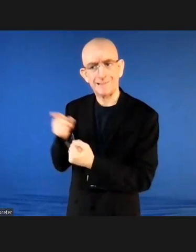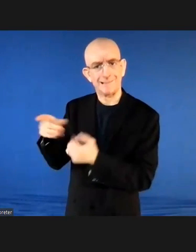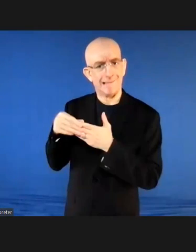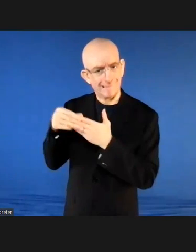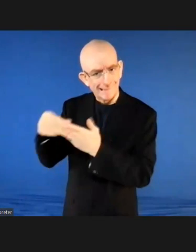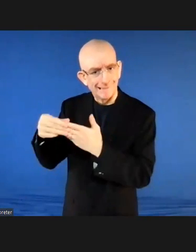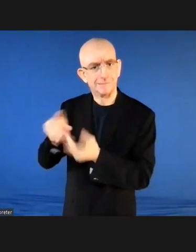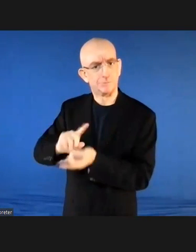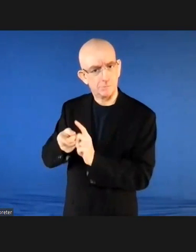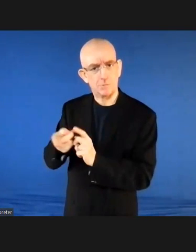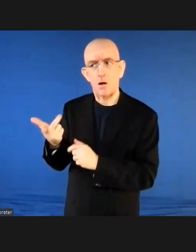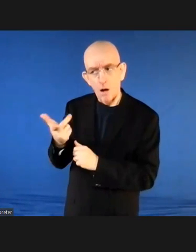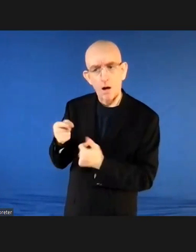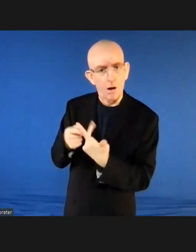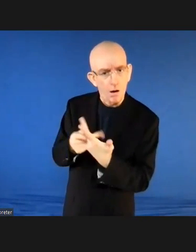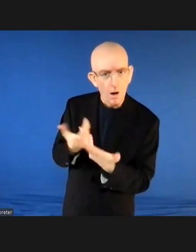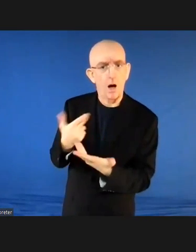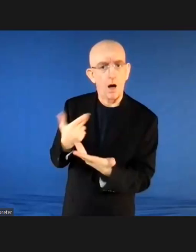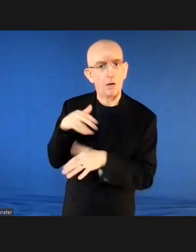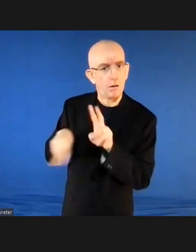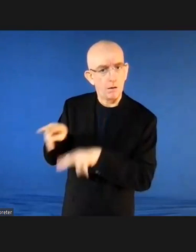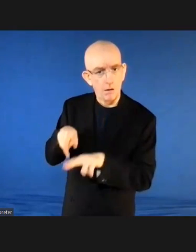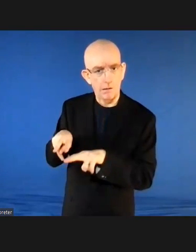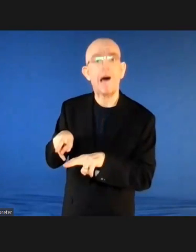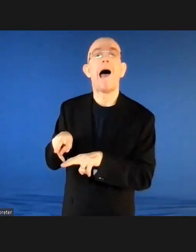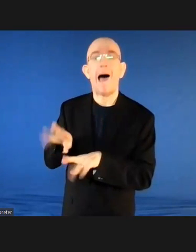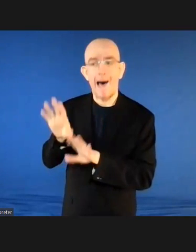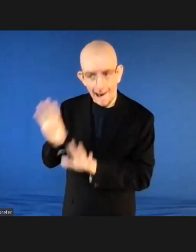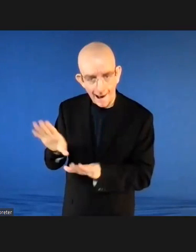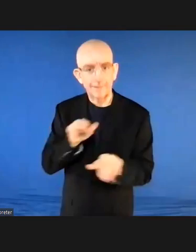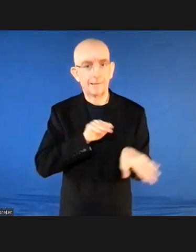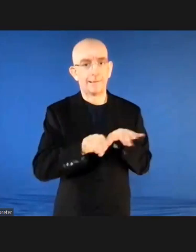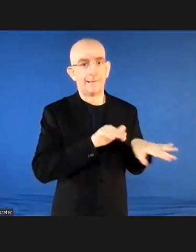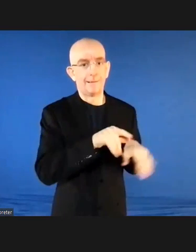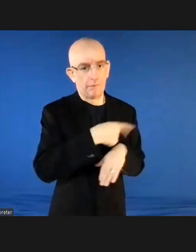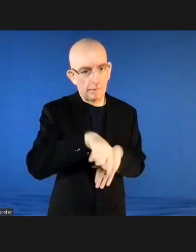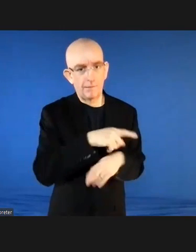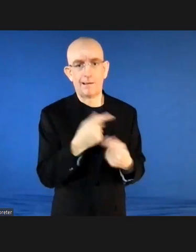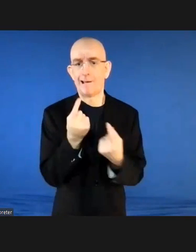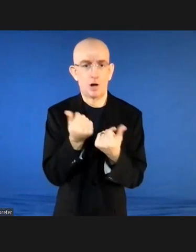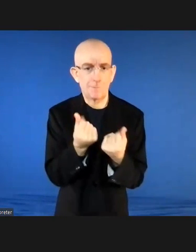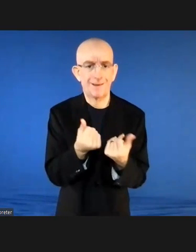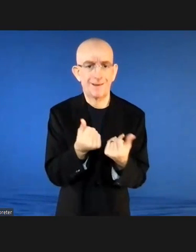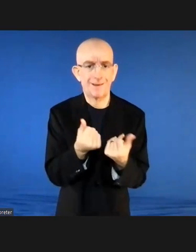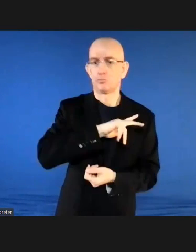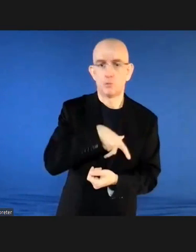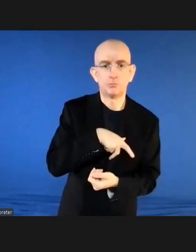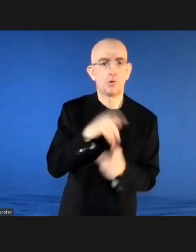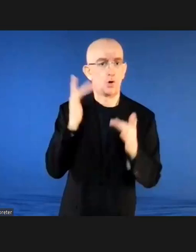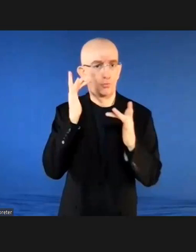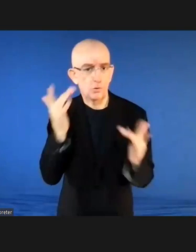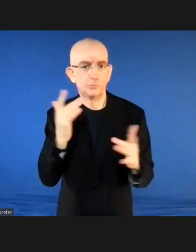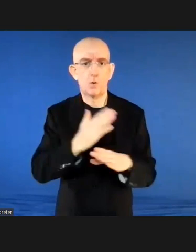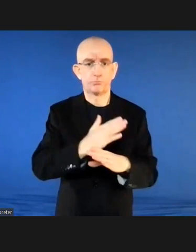across economic, social, cultural and protection sectors through multi-sectoral approaches,